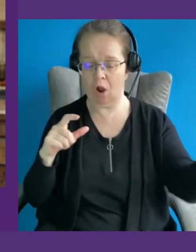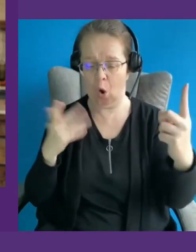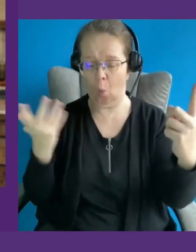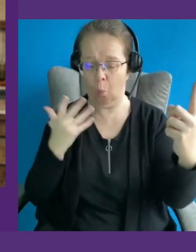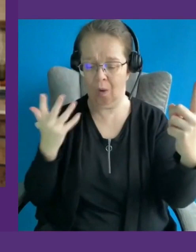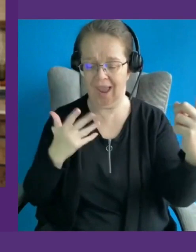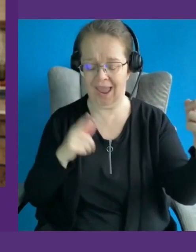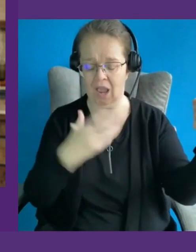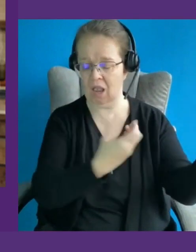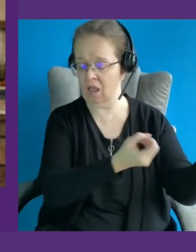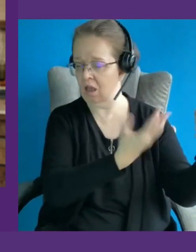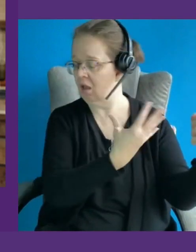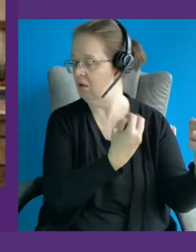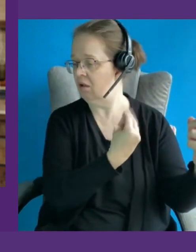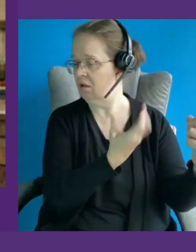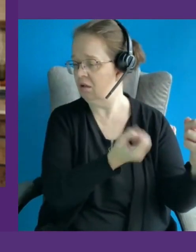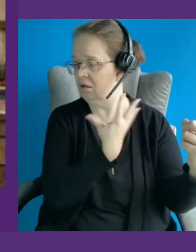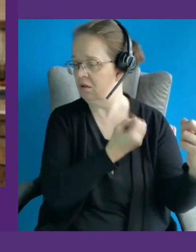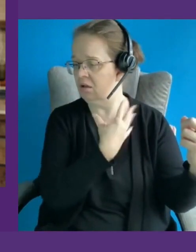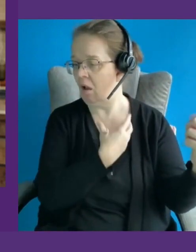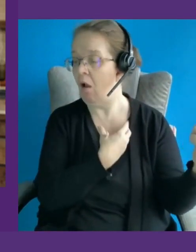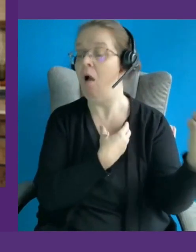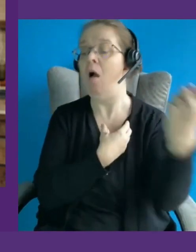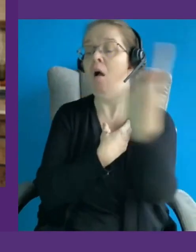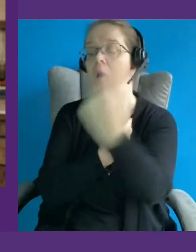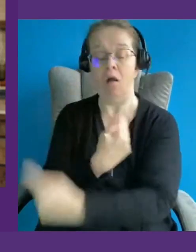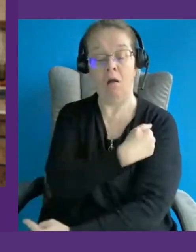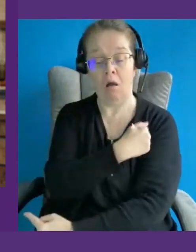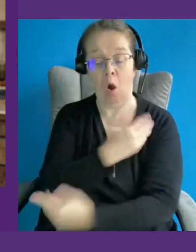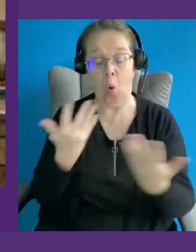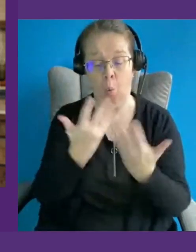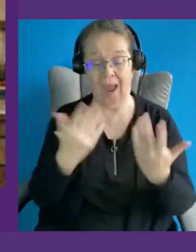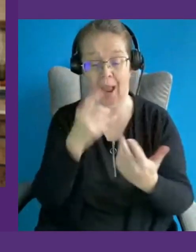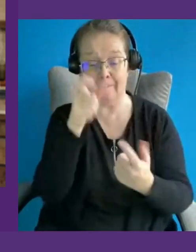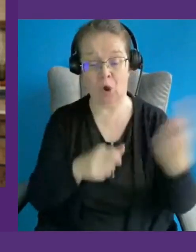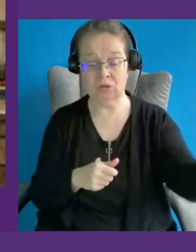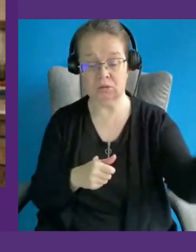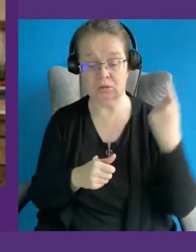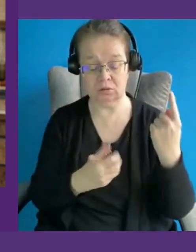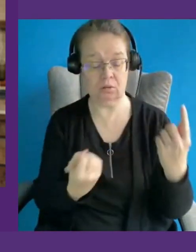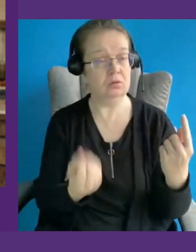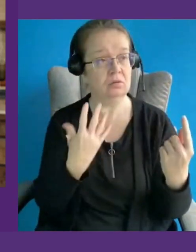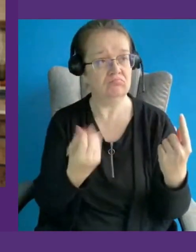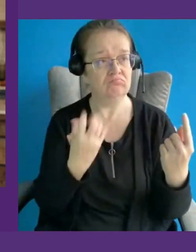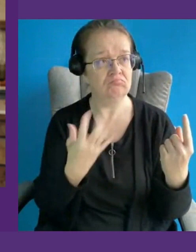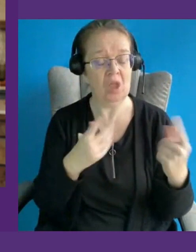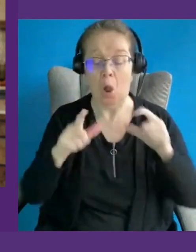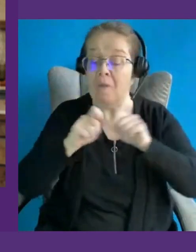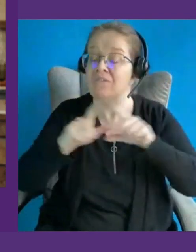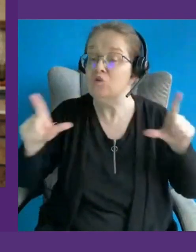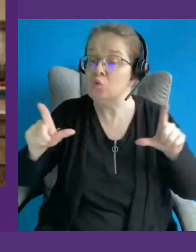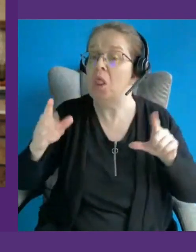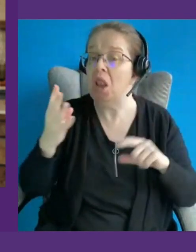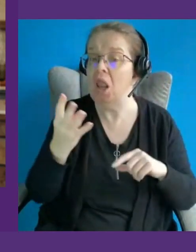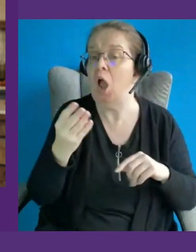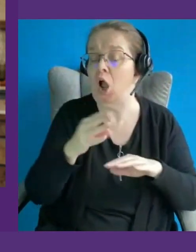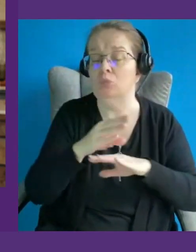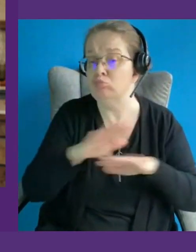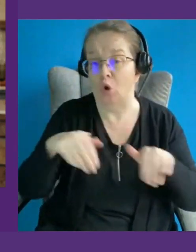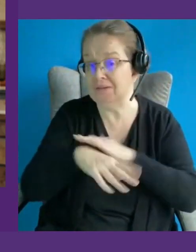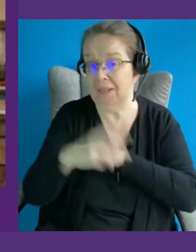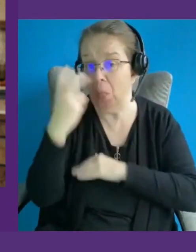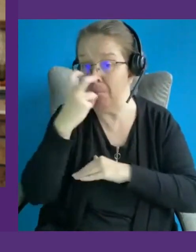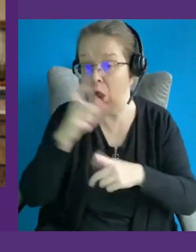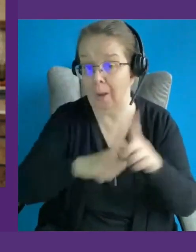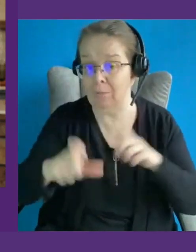them a haptic alert, audio alert, visuals, even if you were someone who wasn't in the blind community, but you didn't know